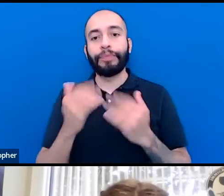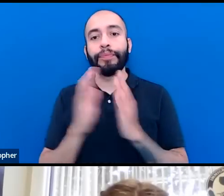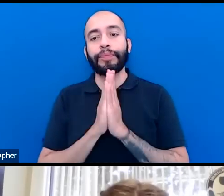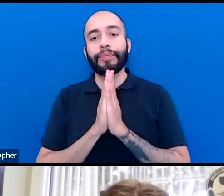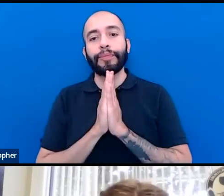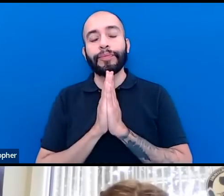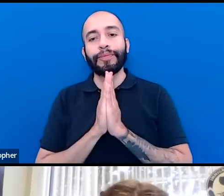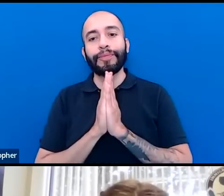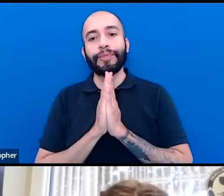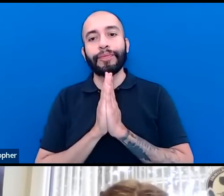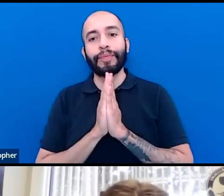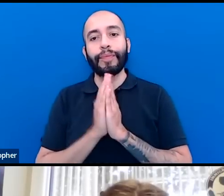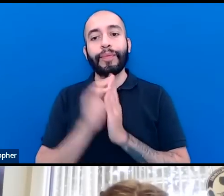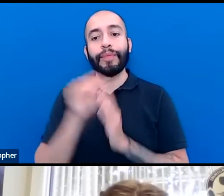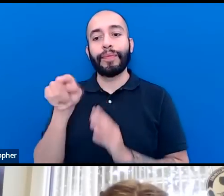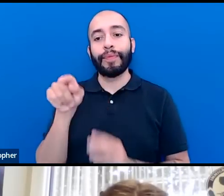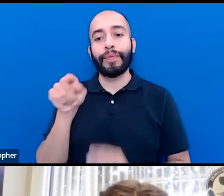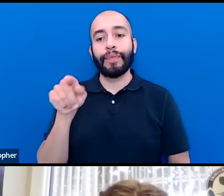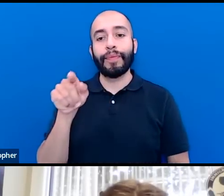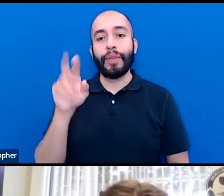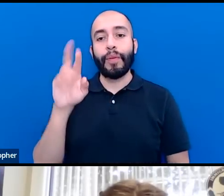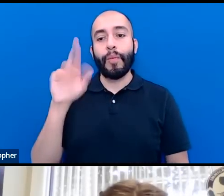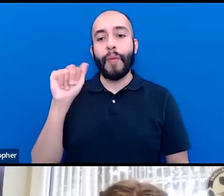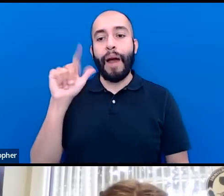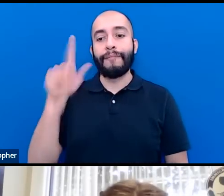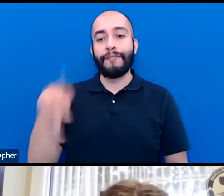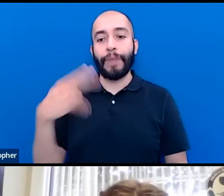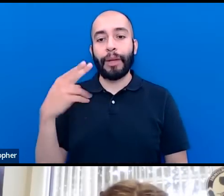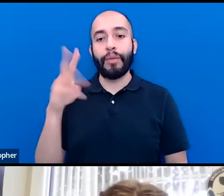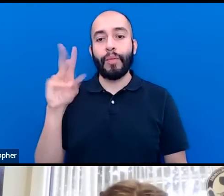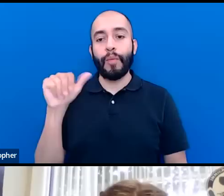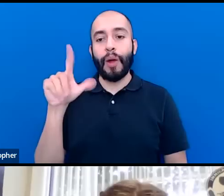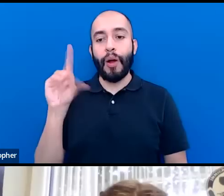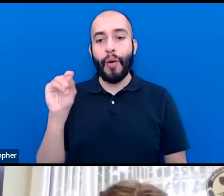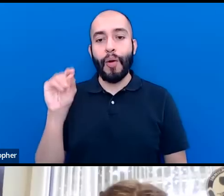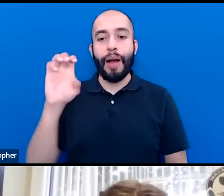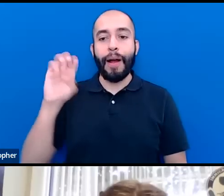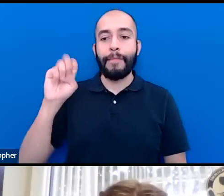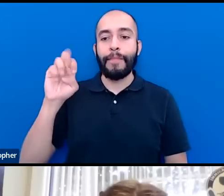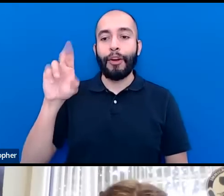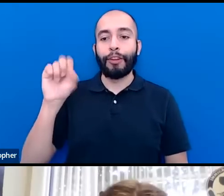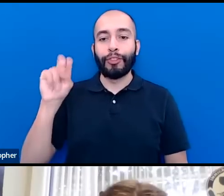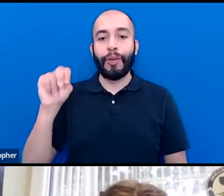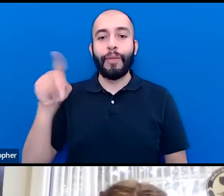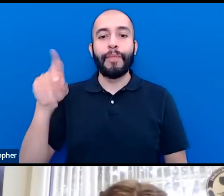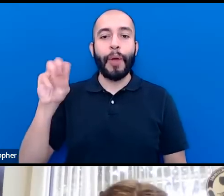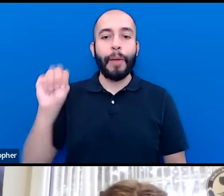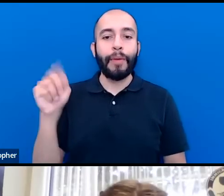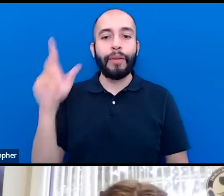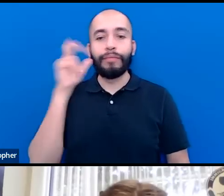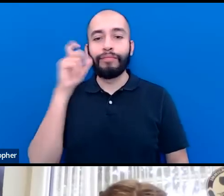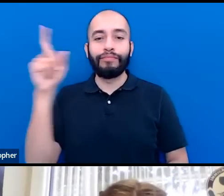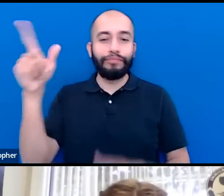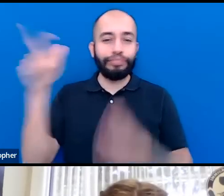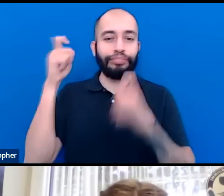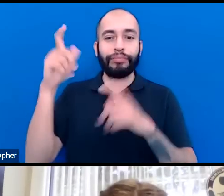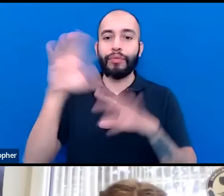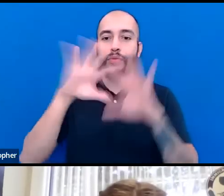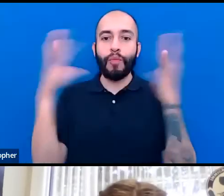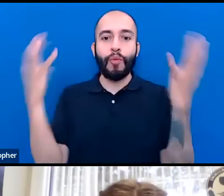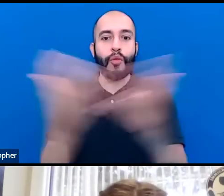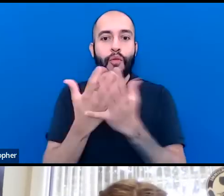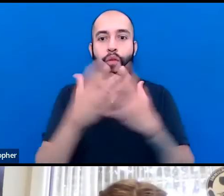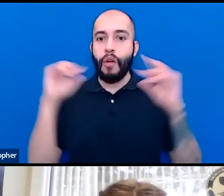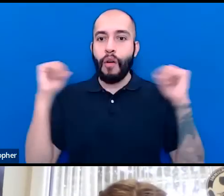and your co-workers in the ALU fired a shot that was heard around the world, and so too for jazz and your fellow